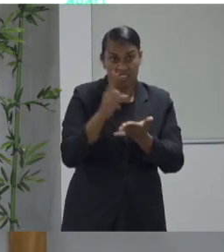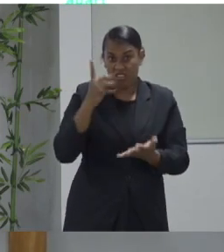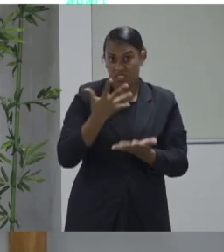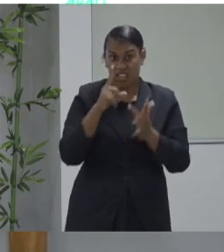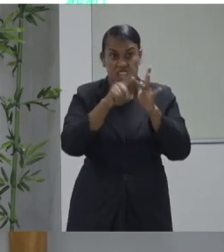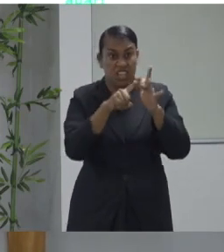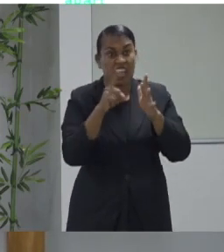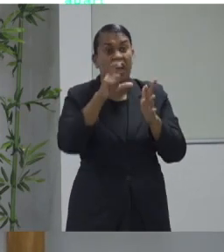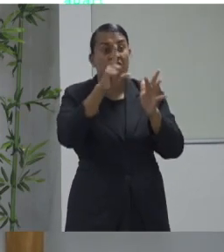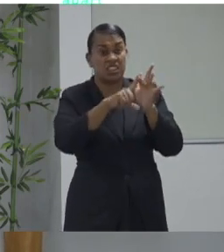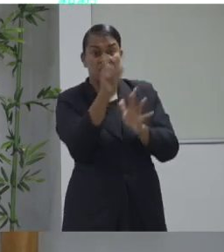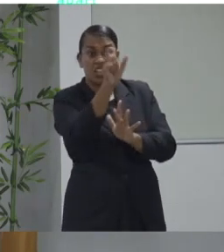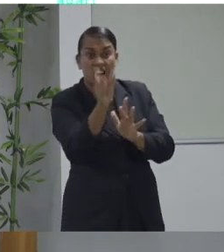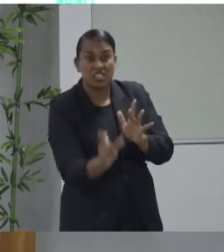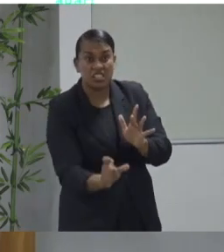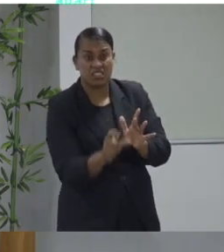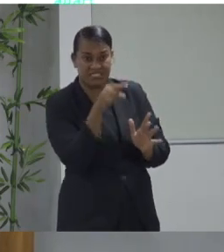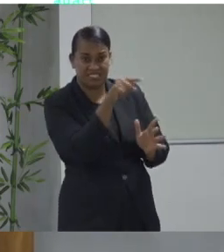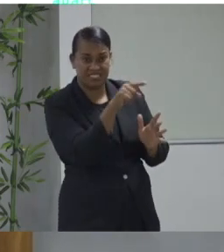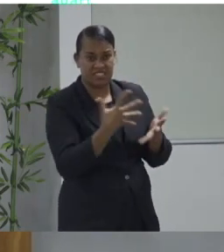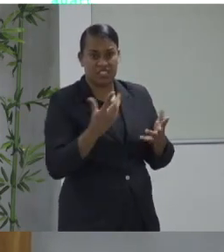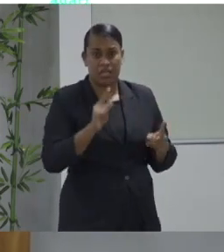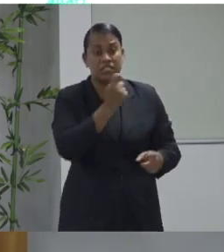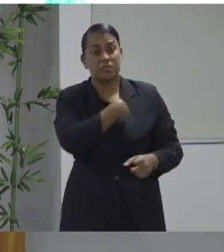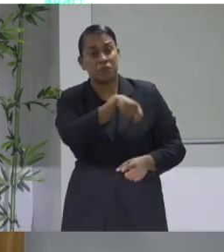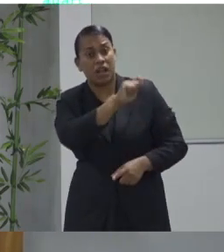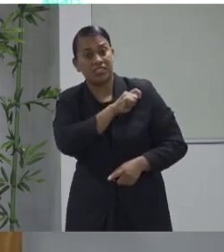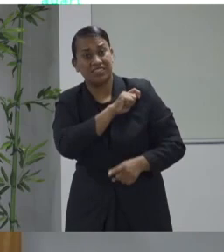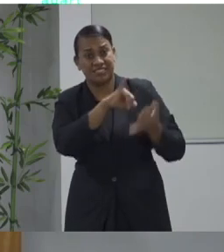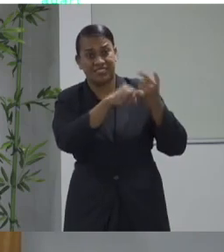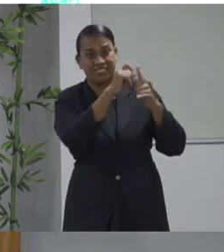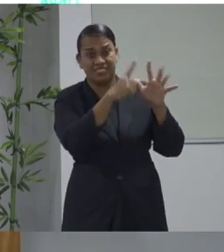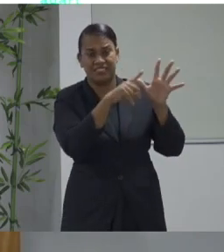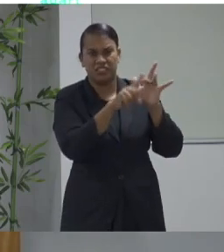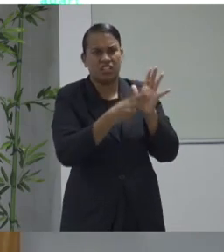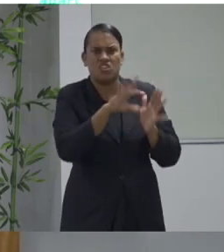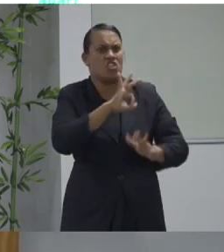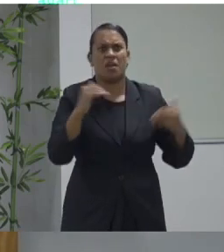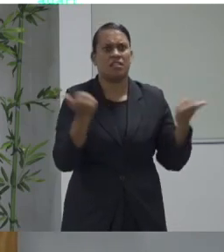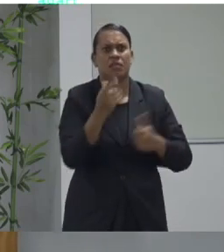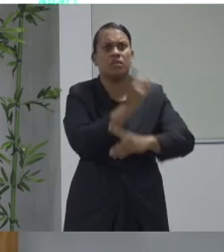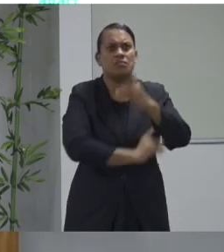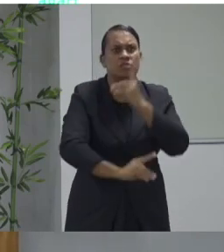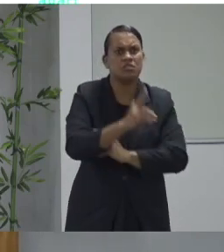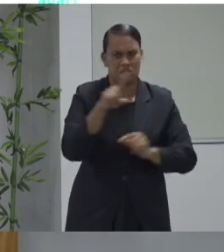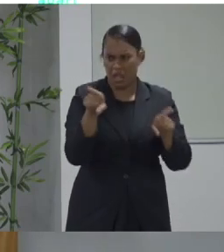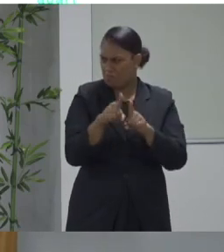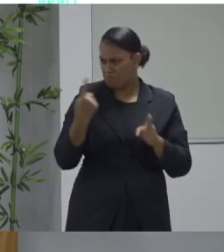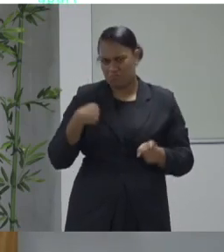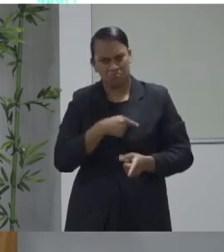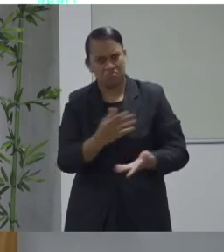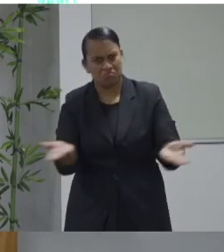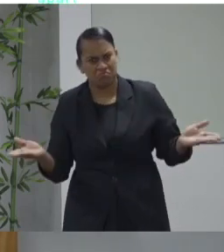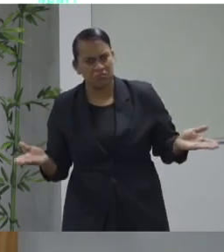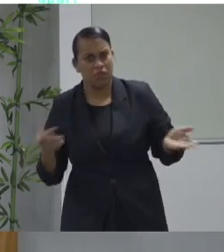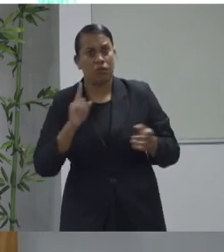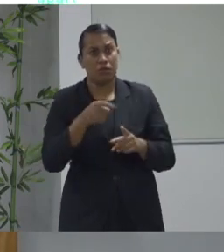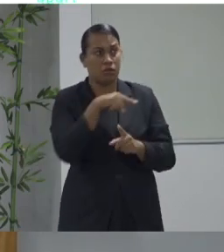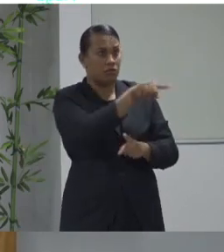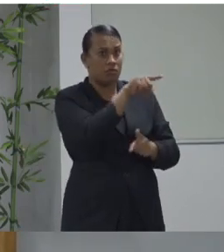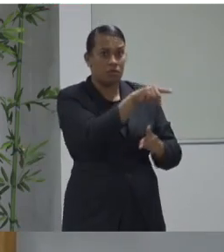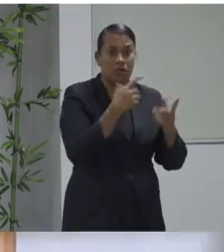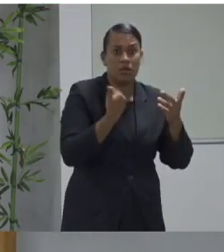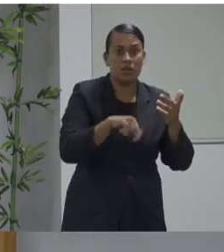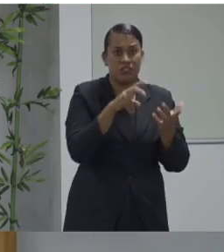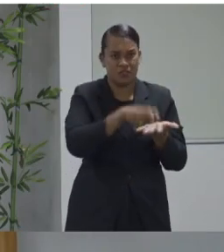and Spain, where they may not have as many diabetes as we have, but more respiratory illnesses because of the issues